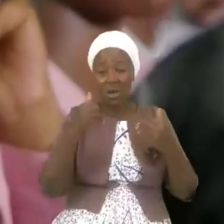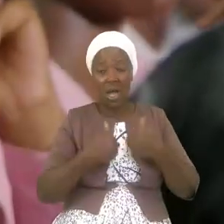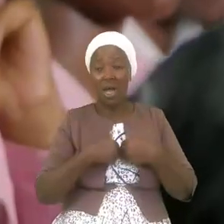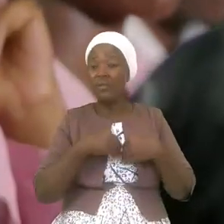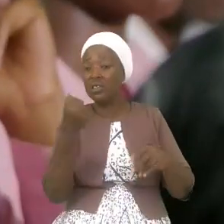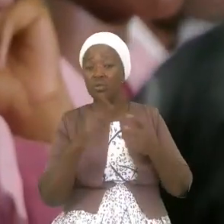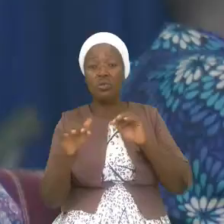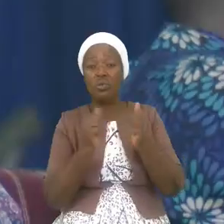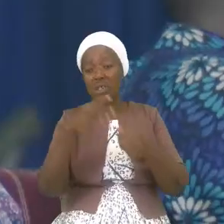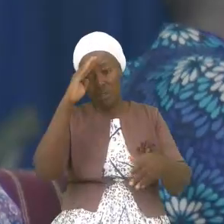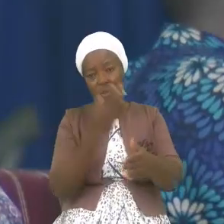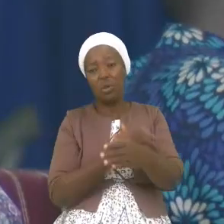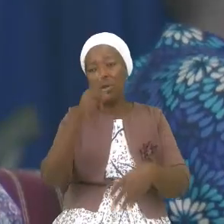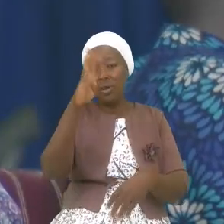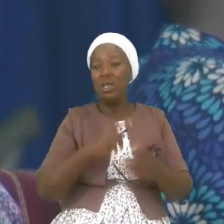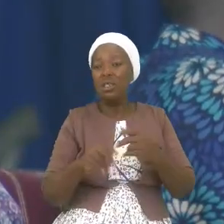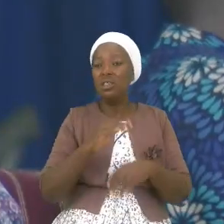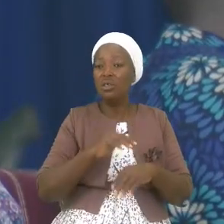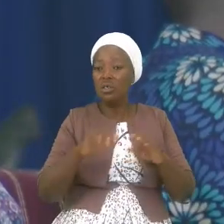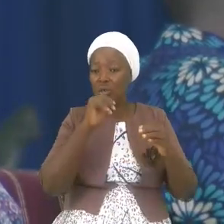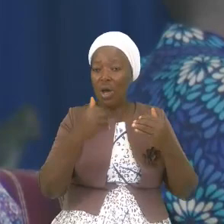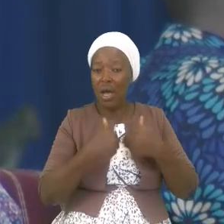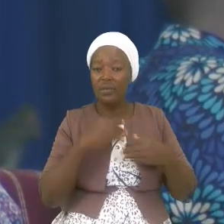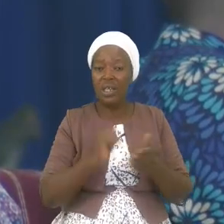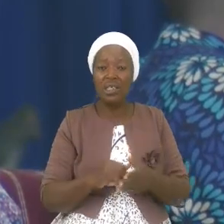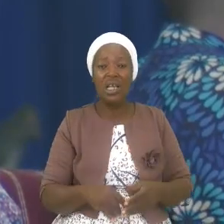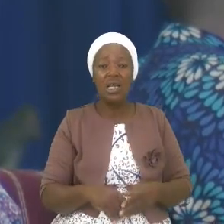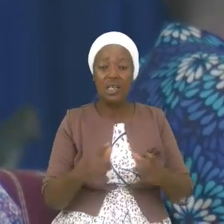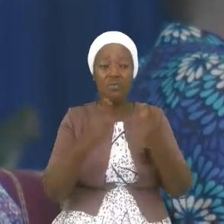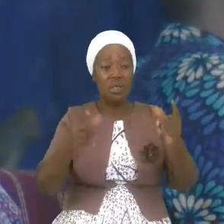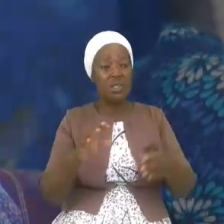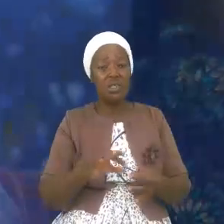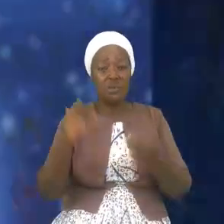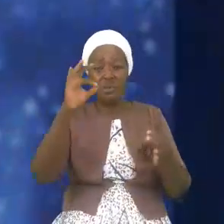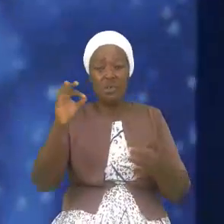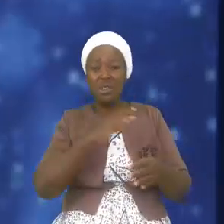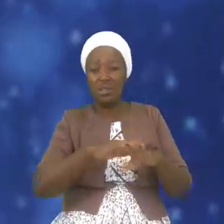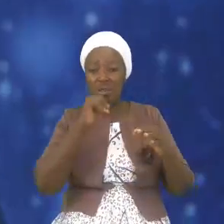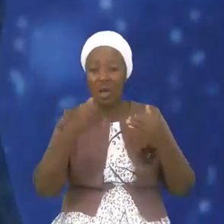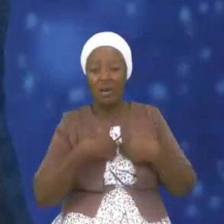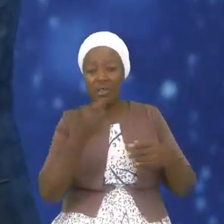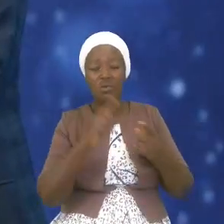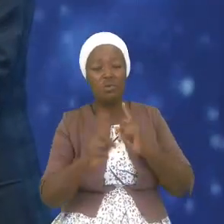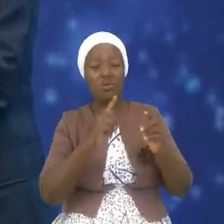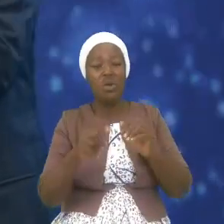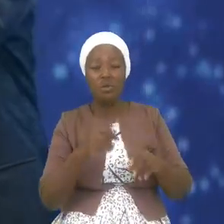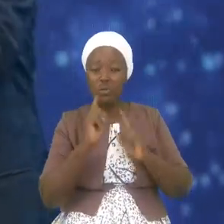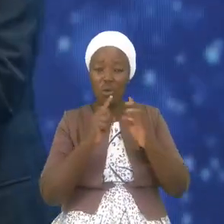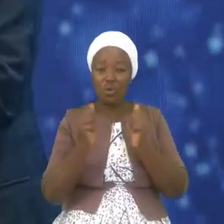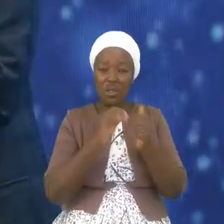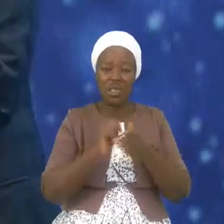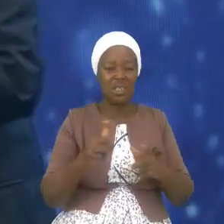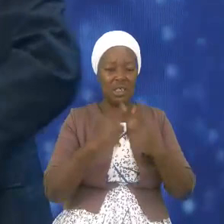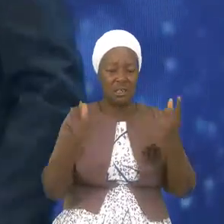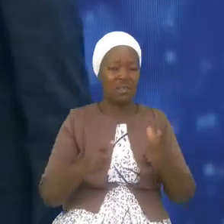didn't relate with the excellent Spirit. He had nothing to do with heaven. All right. Since you do not know and you